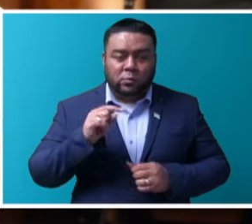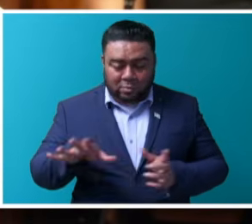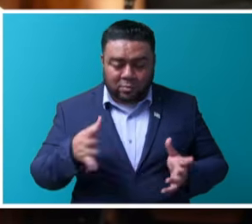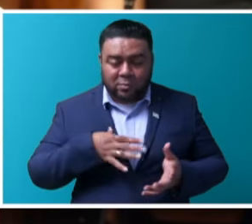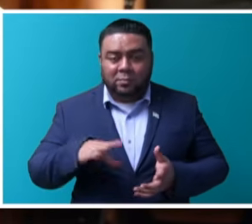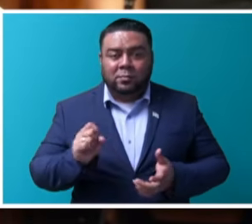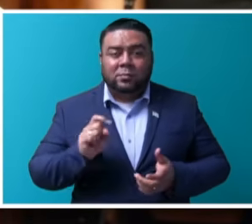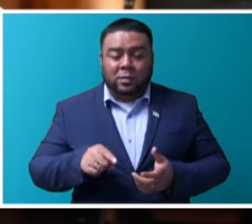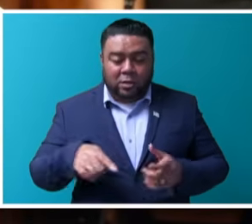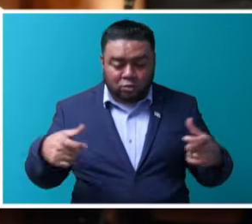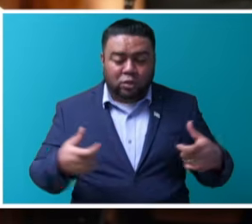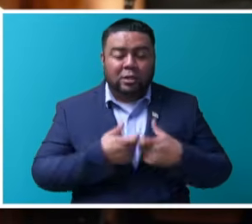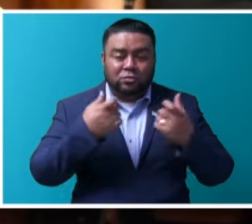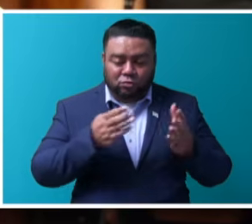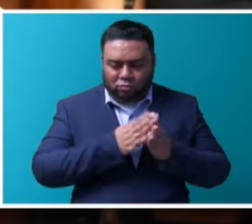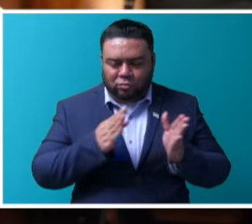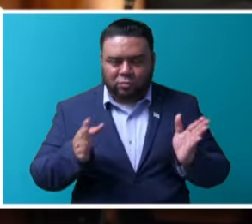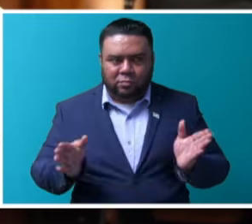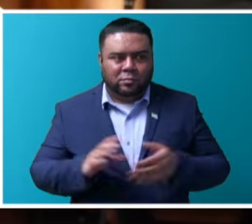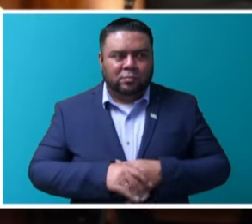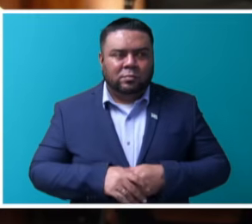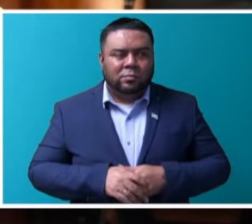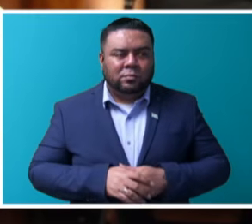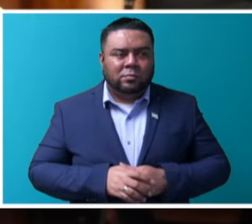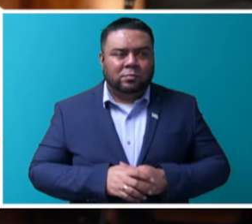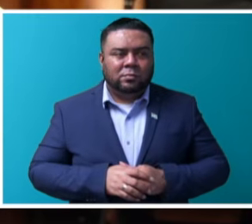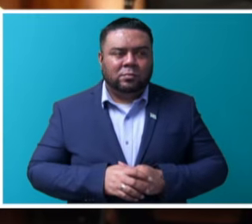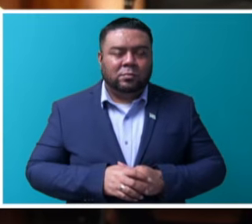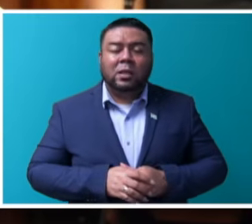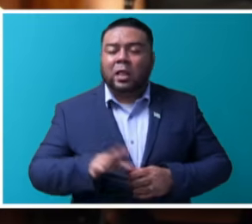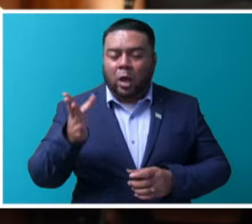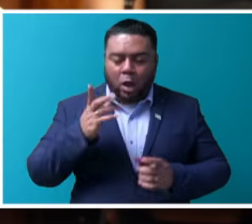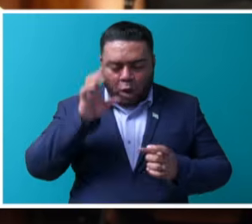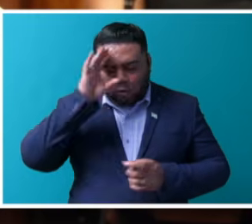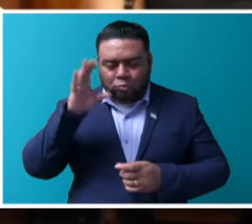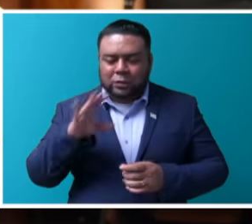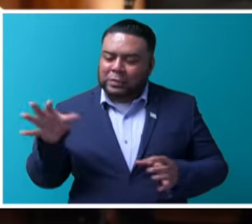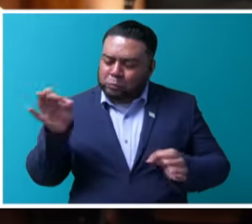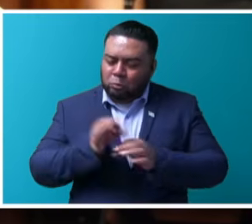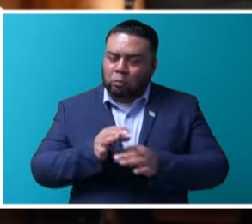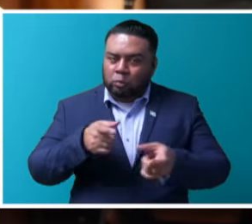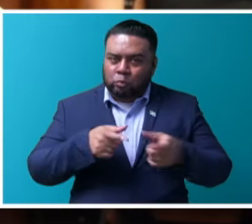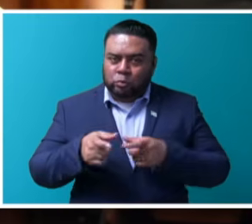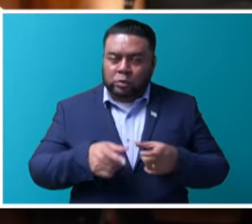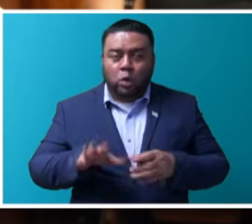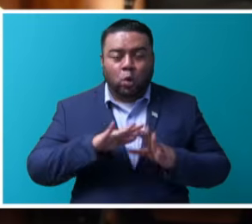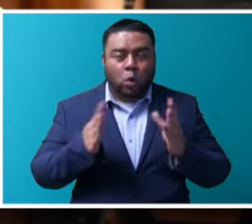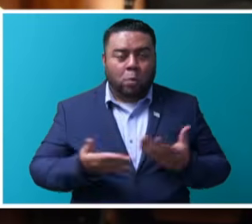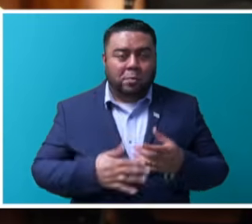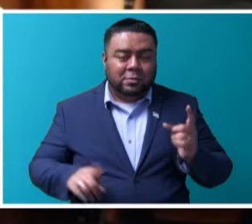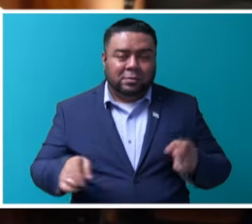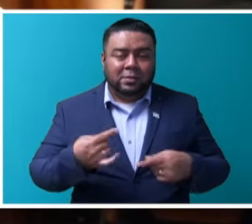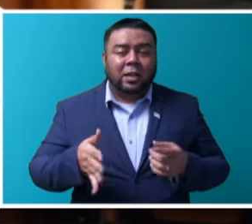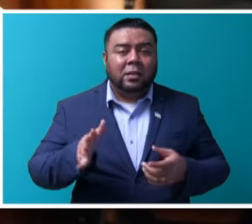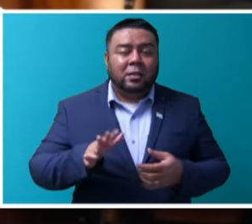are multiplying, sometimes for reasons our country is too small to control. Global insecurity and conflict